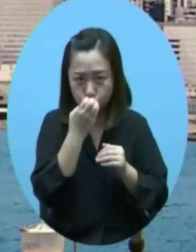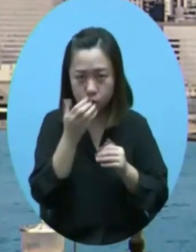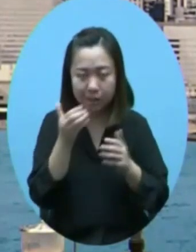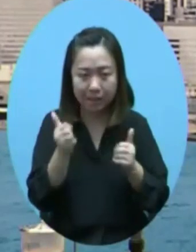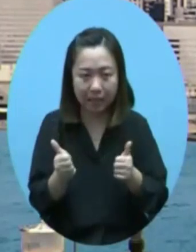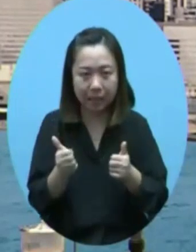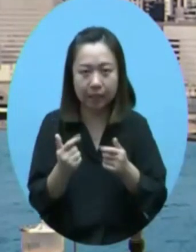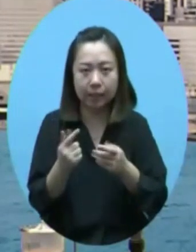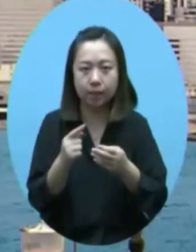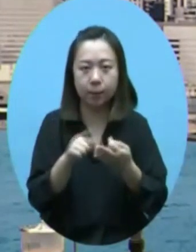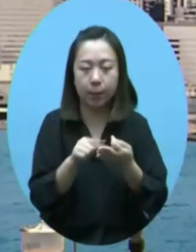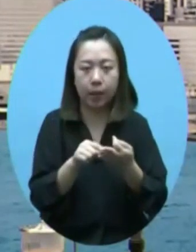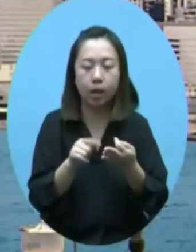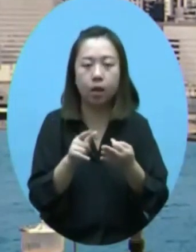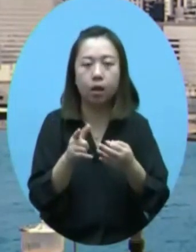Poliang Cook.